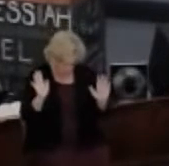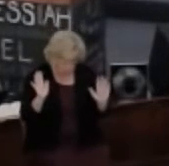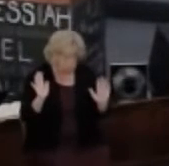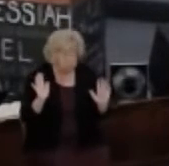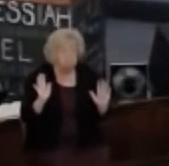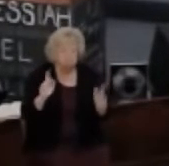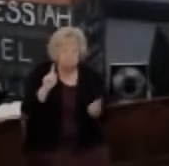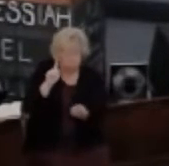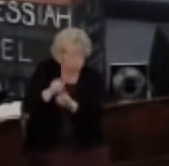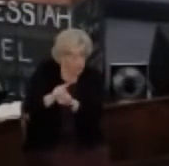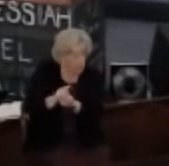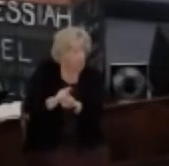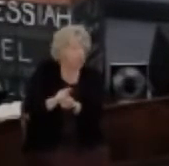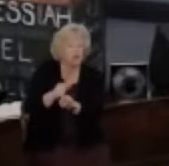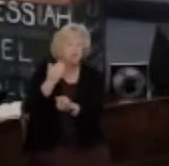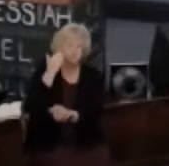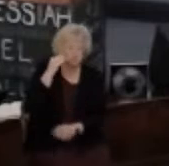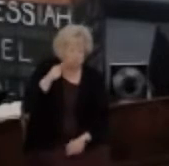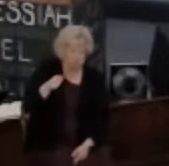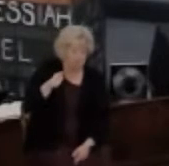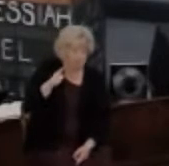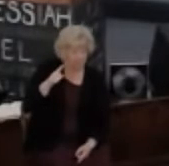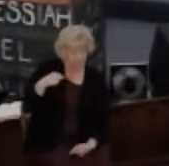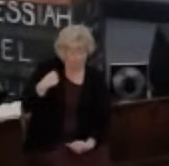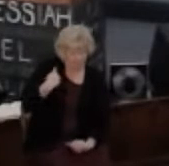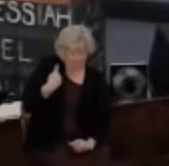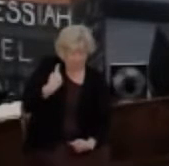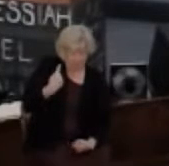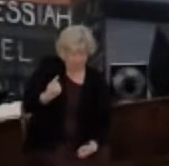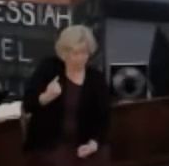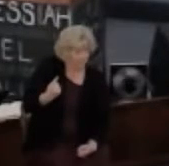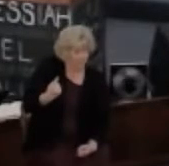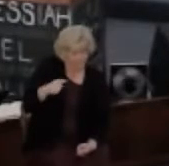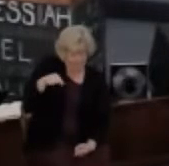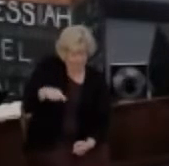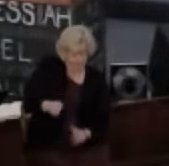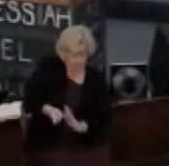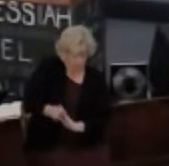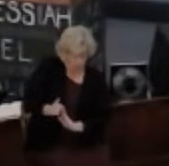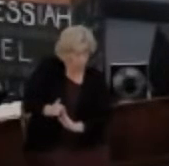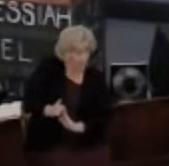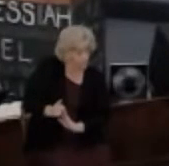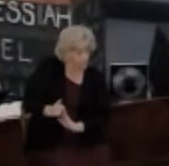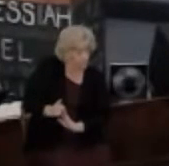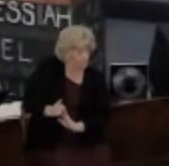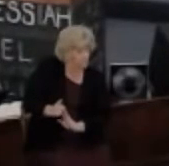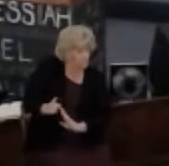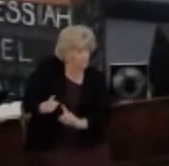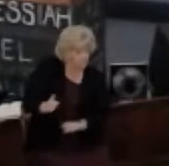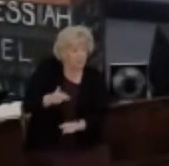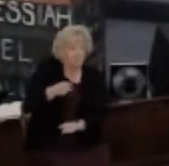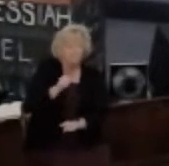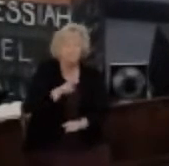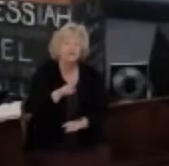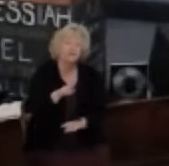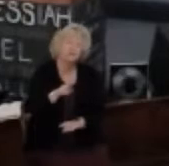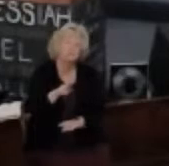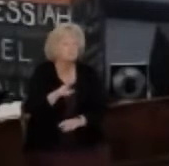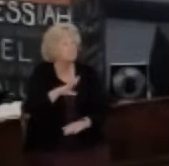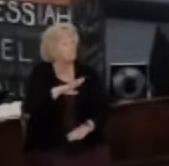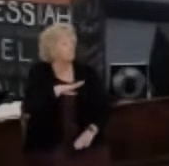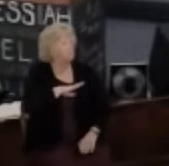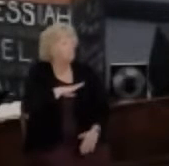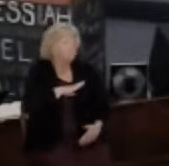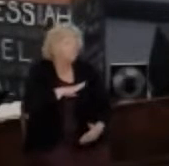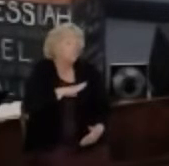time. But up until now, up until Luke chapter 5, until this moment, up until now, Peter had been content to